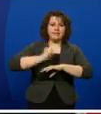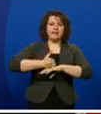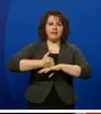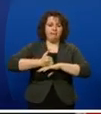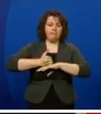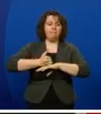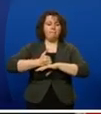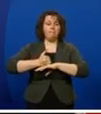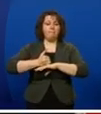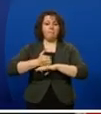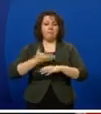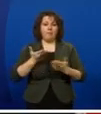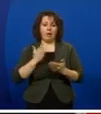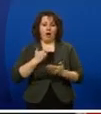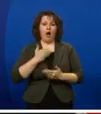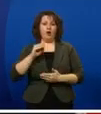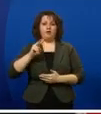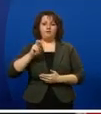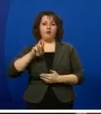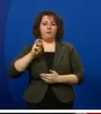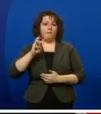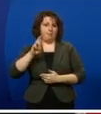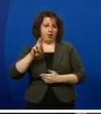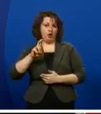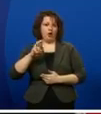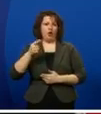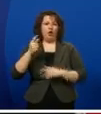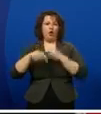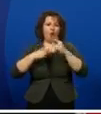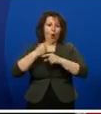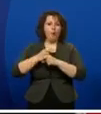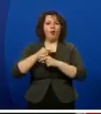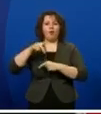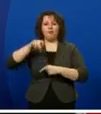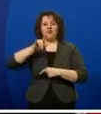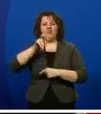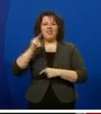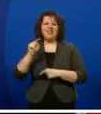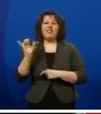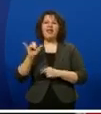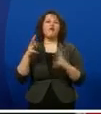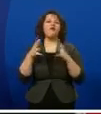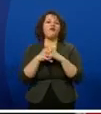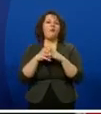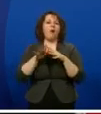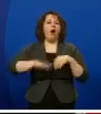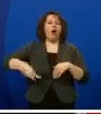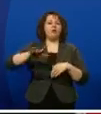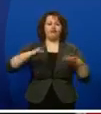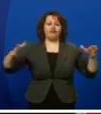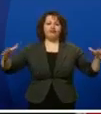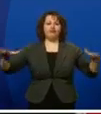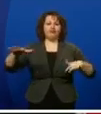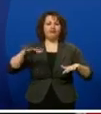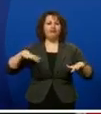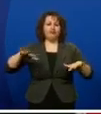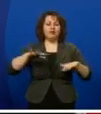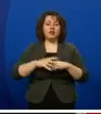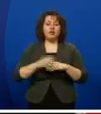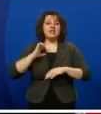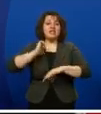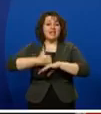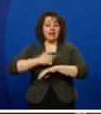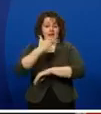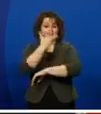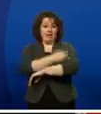of our Vermeer Global Pavilion, which you can envision it to be about the size of a football field. We set up a